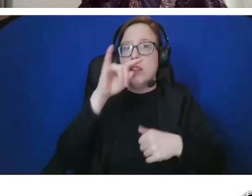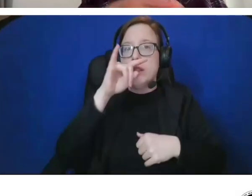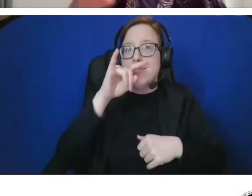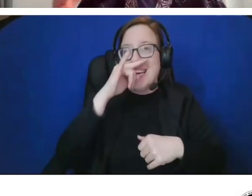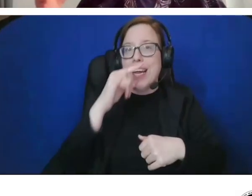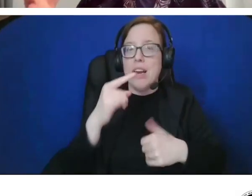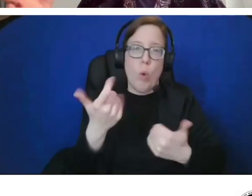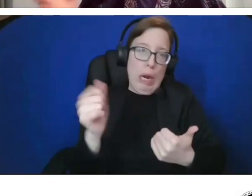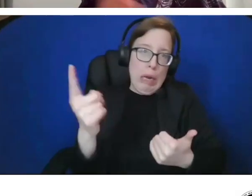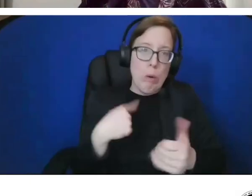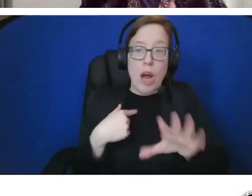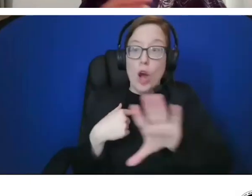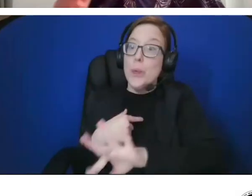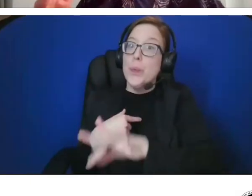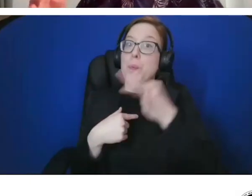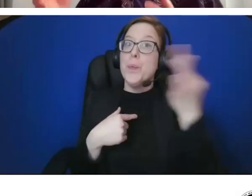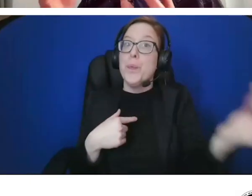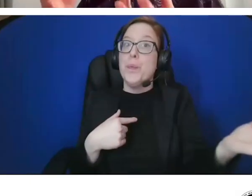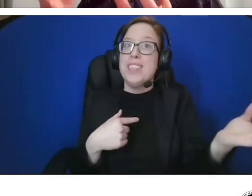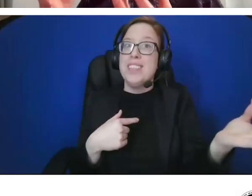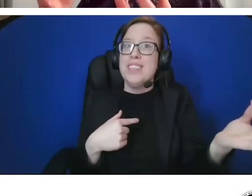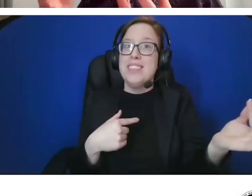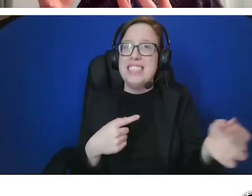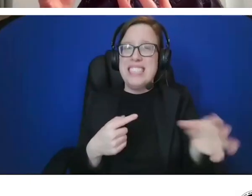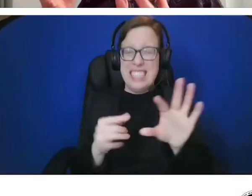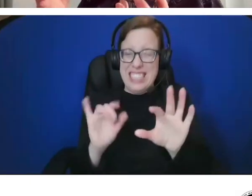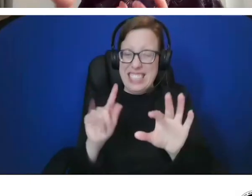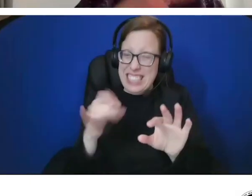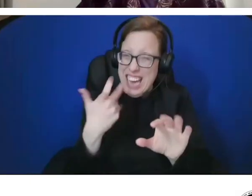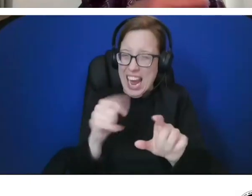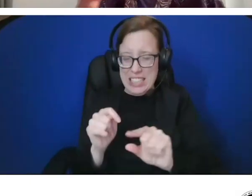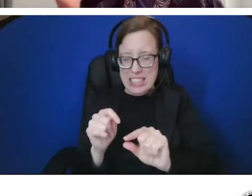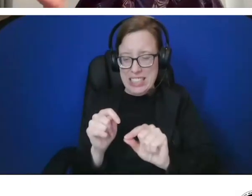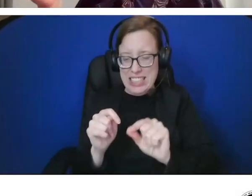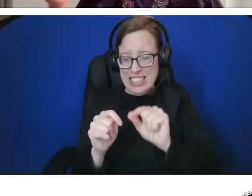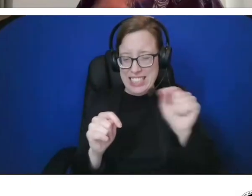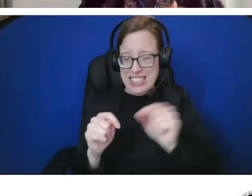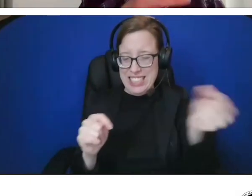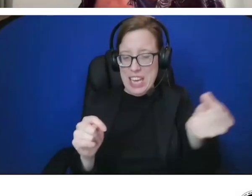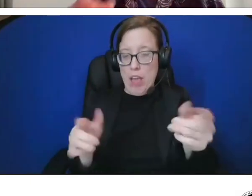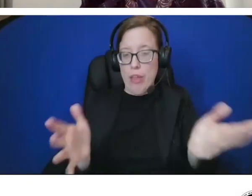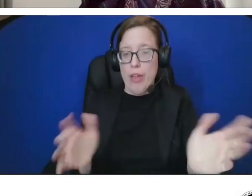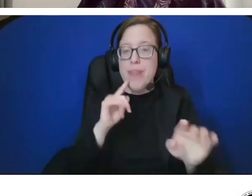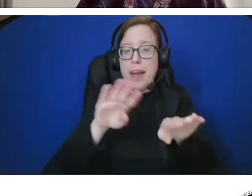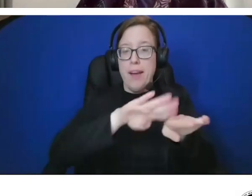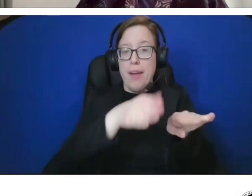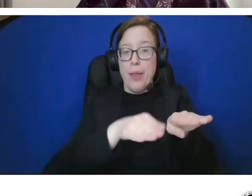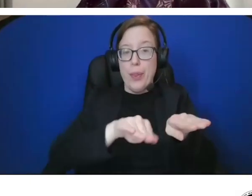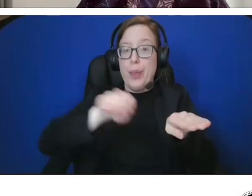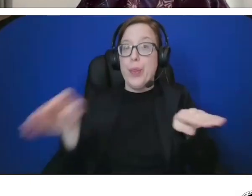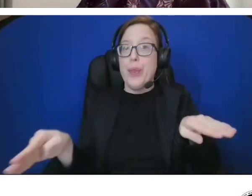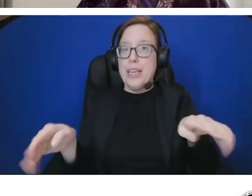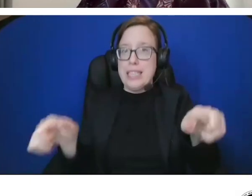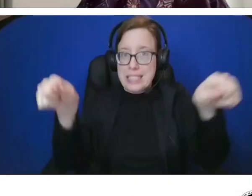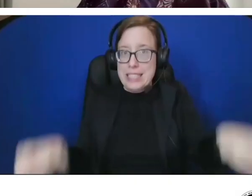young children or any of us turn a page and the binding is just so tight that it doesn't lay flat. And that makes it more difficult